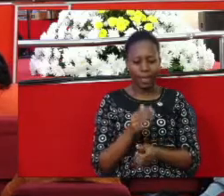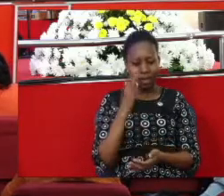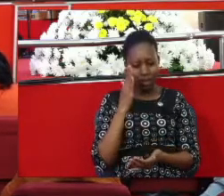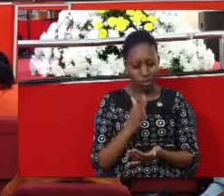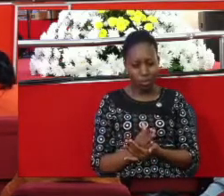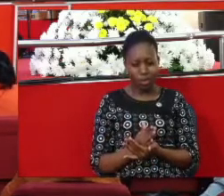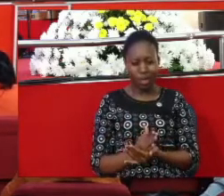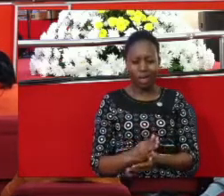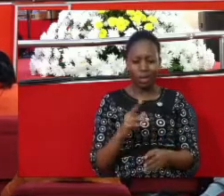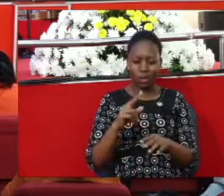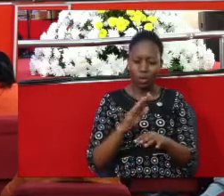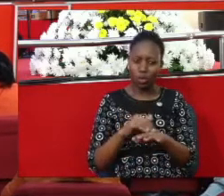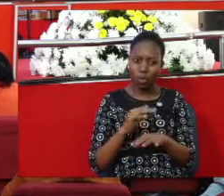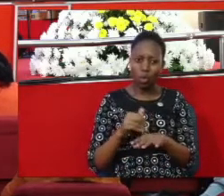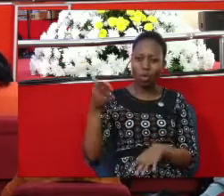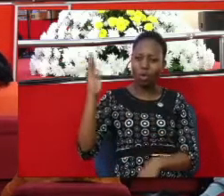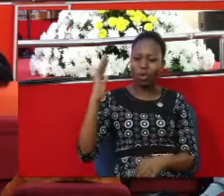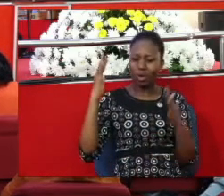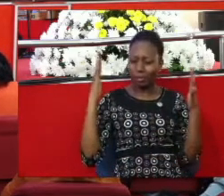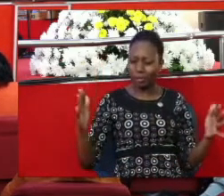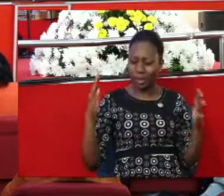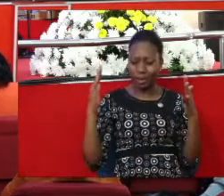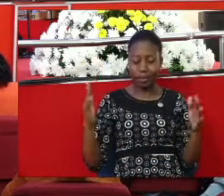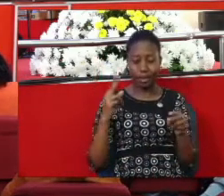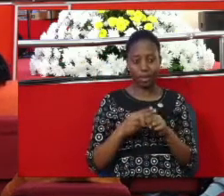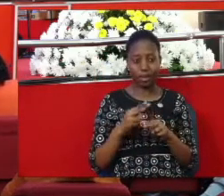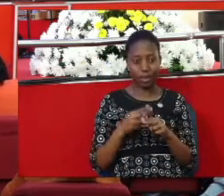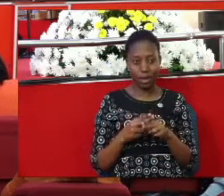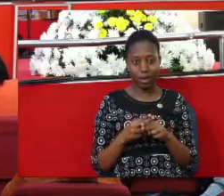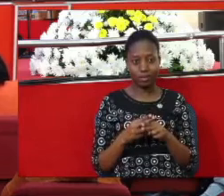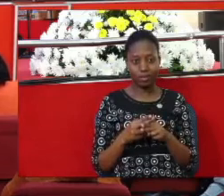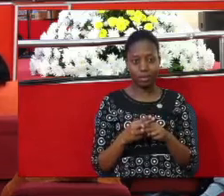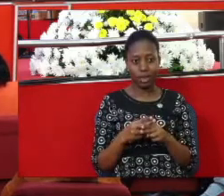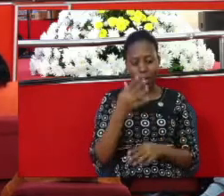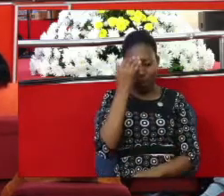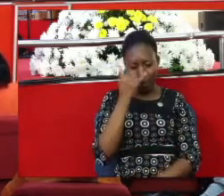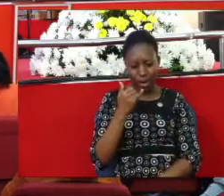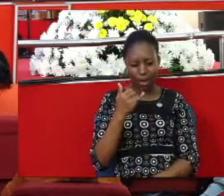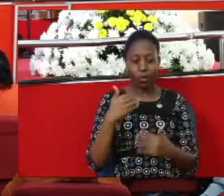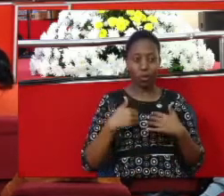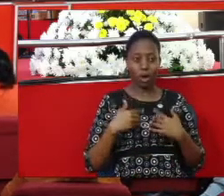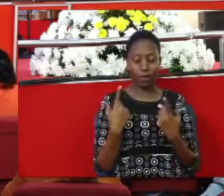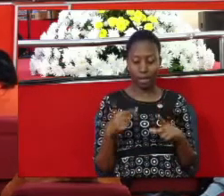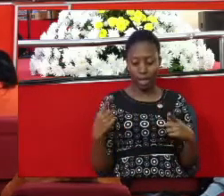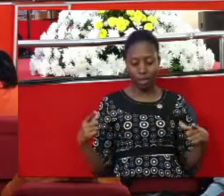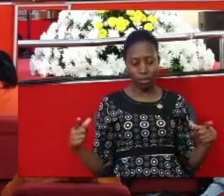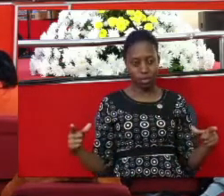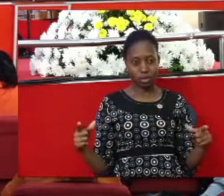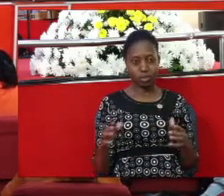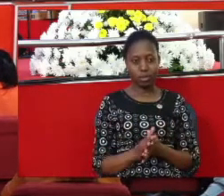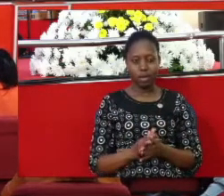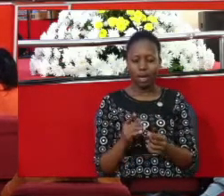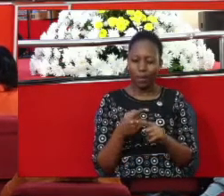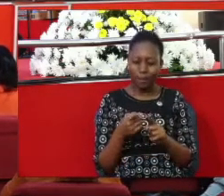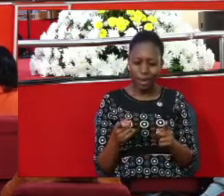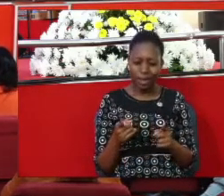Jehovah, Kaifafa. Because in your thinking, you have a language. But I'm saying this man prays a